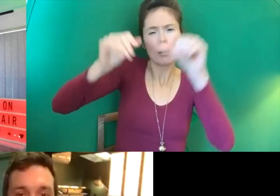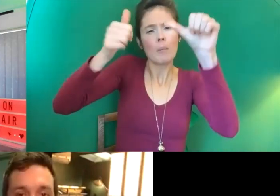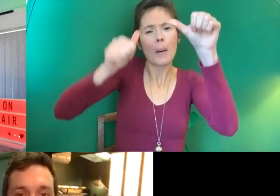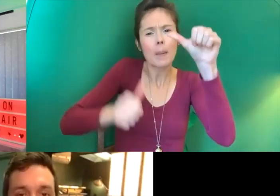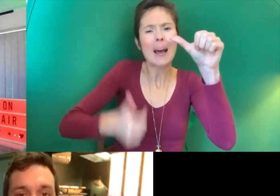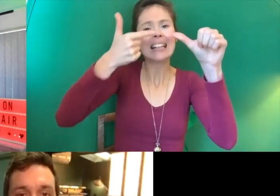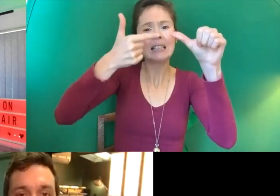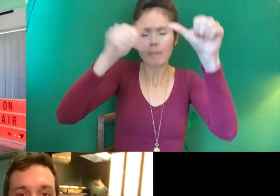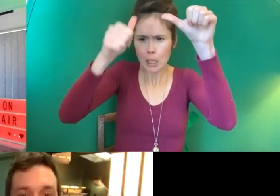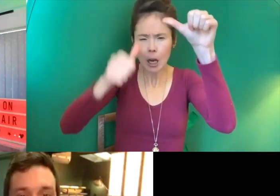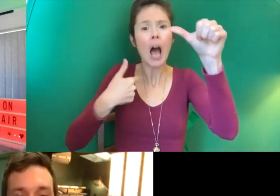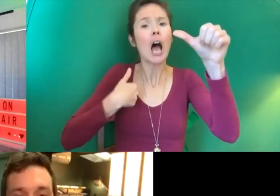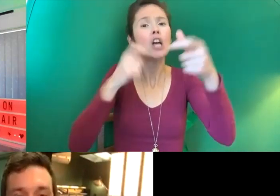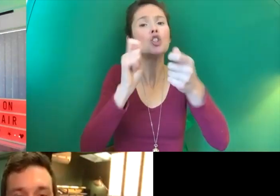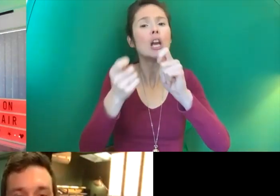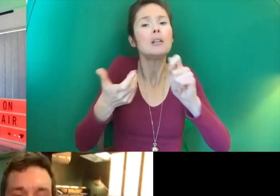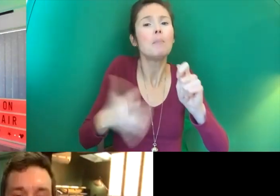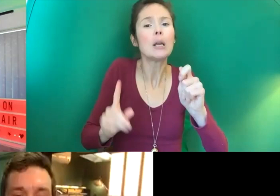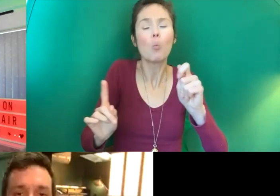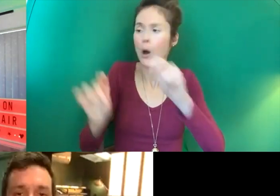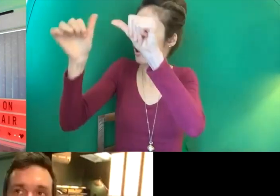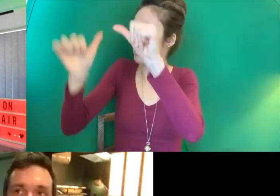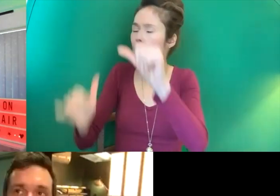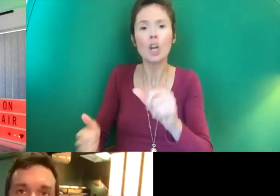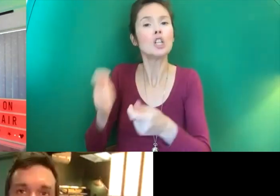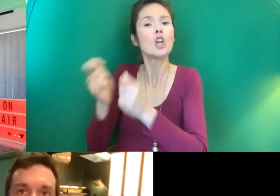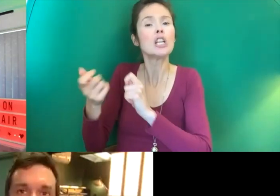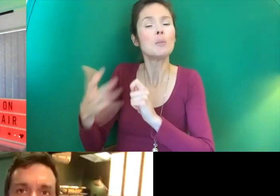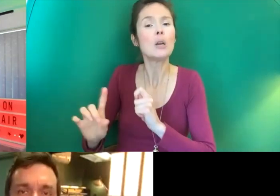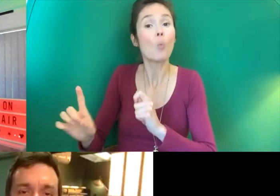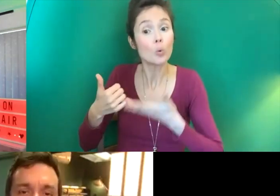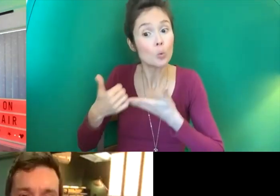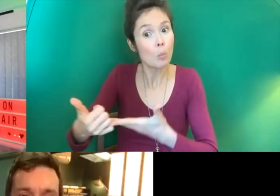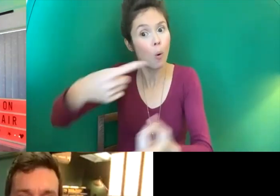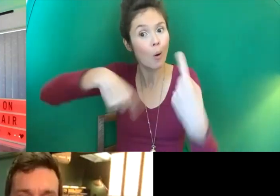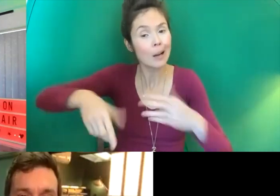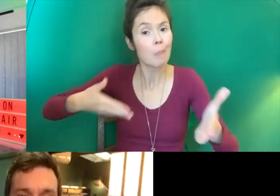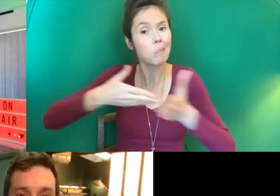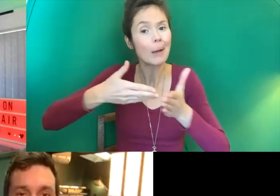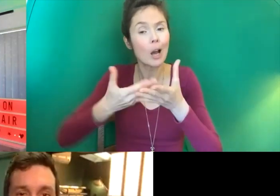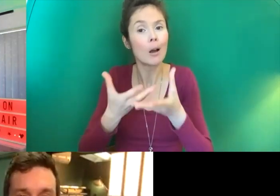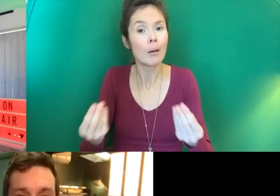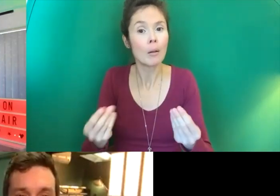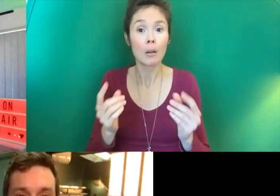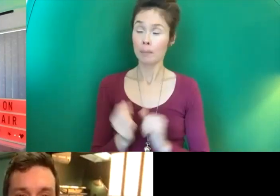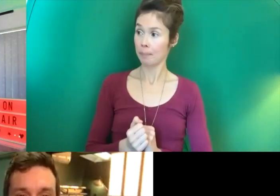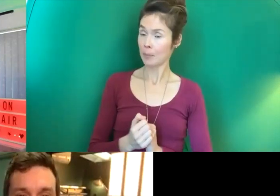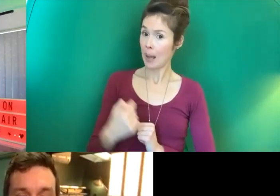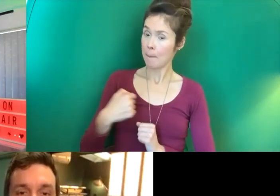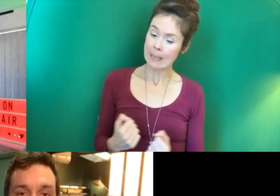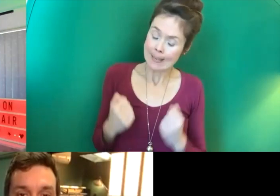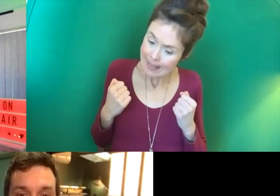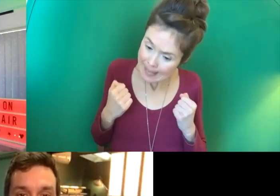each of the changes that we've made. And I think one of the big things, for example, because I'm determined to be a commercial venture